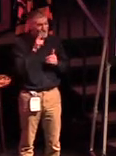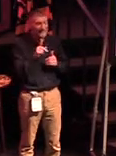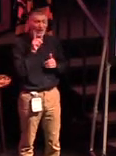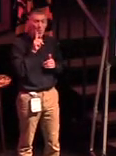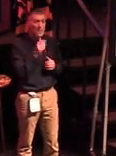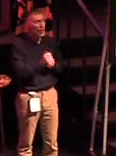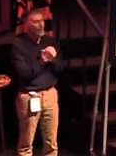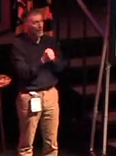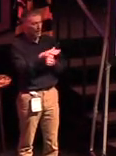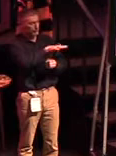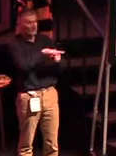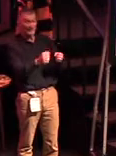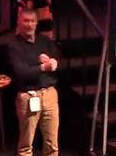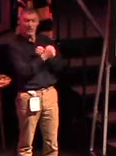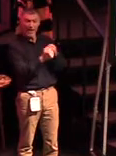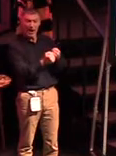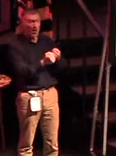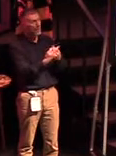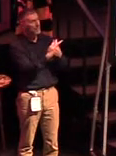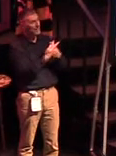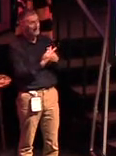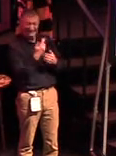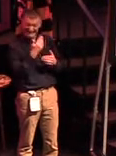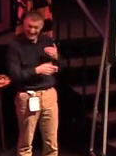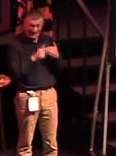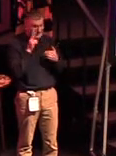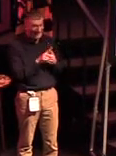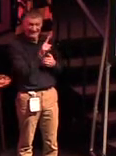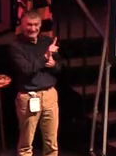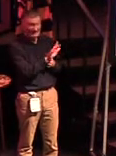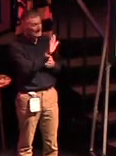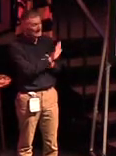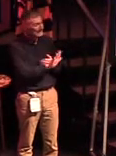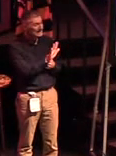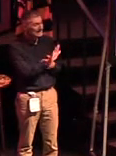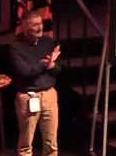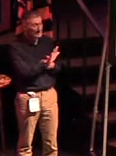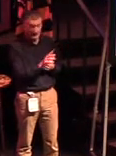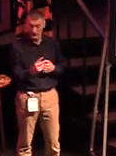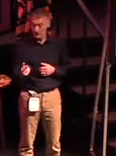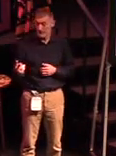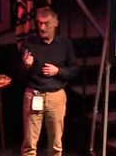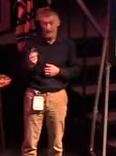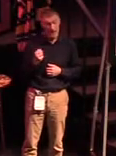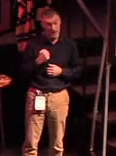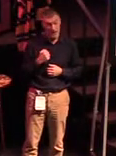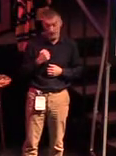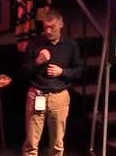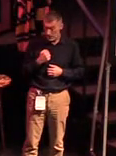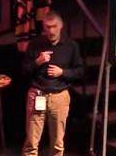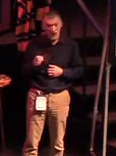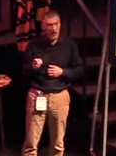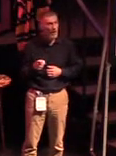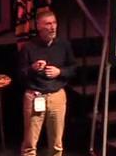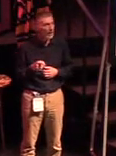power, a woman of color who mentored her. She hadn't seen it. But not only by seeing me did it benefit her in many